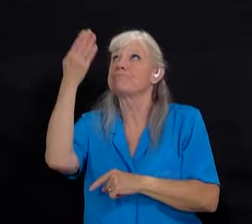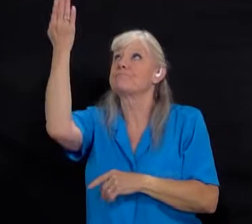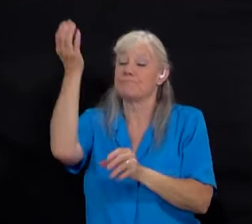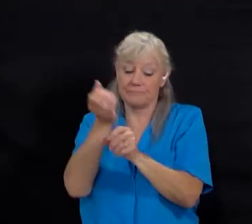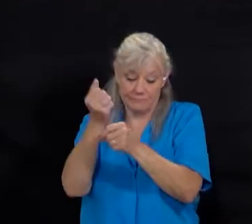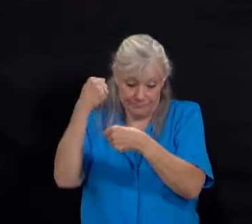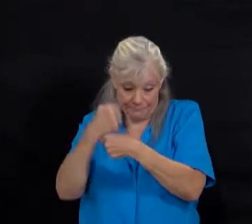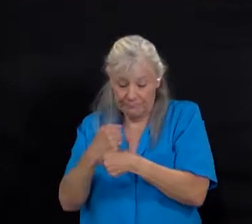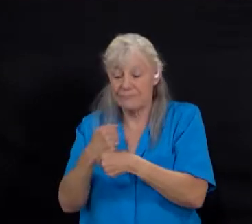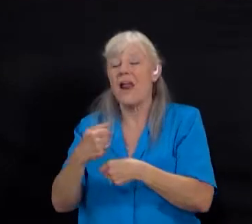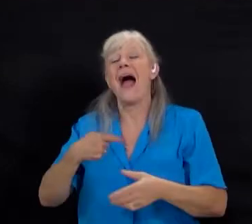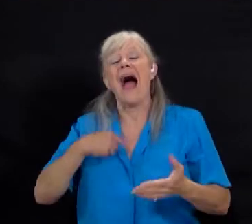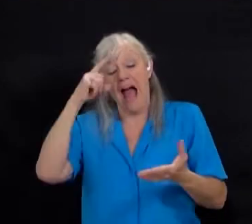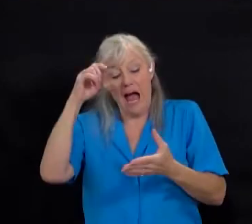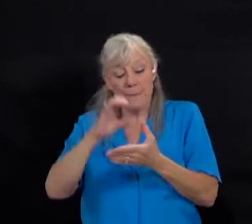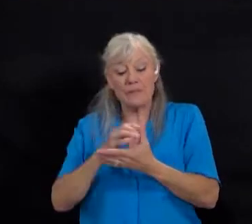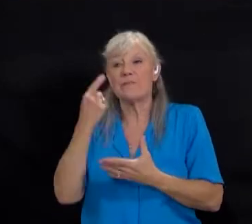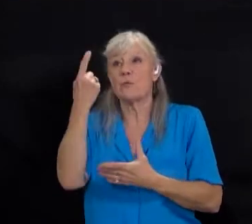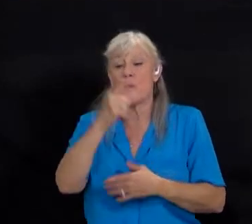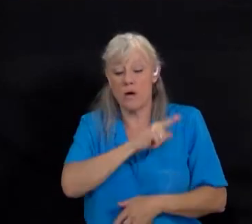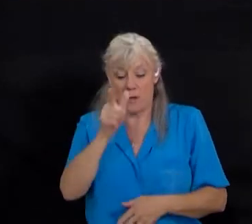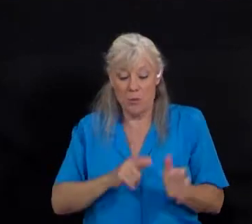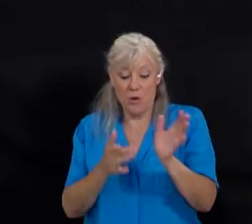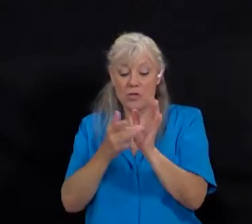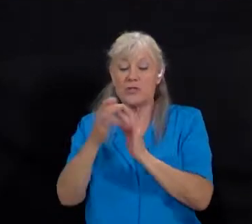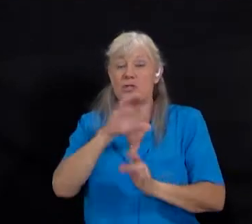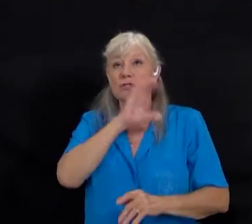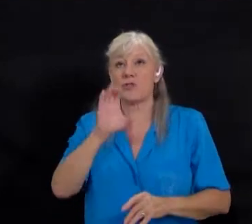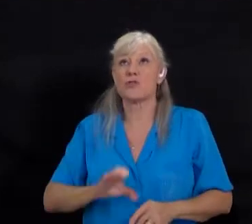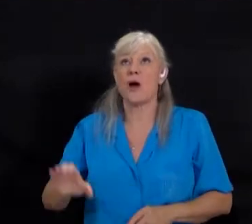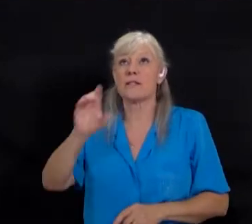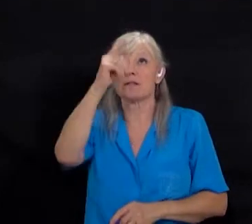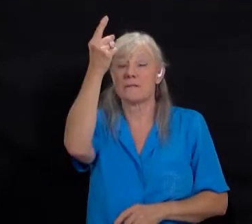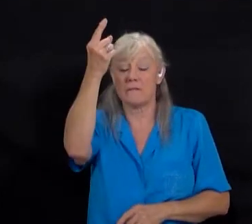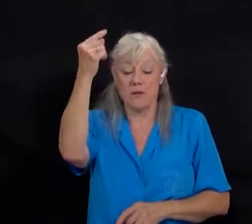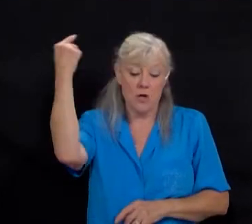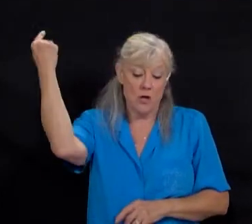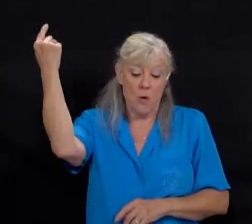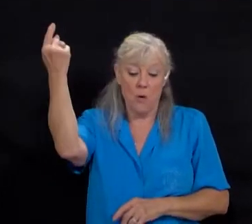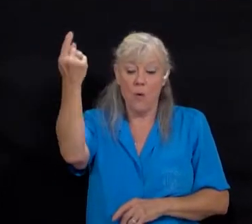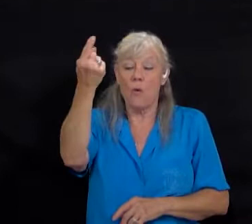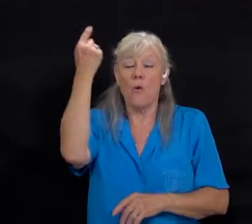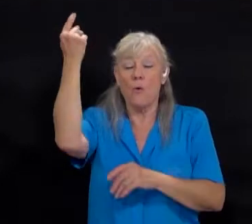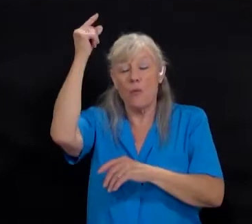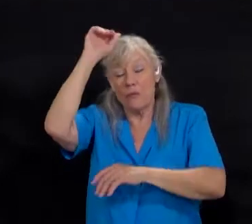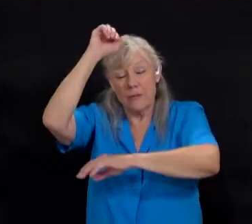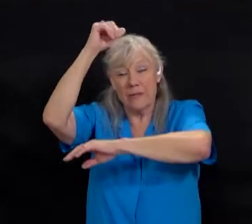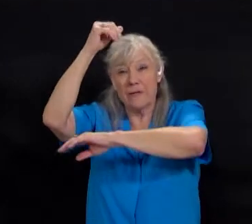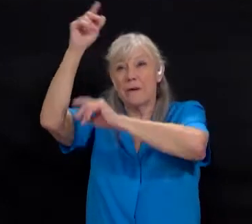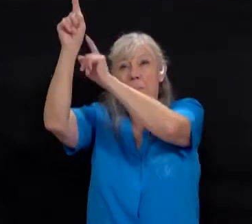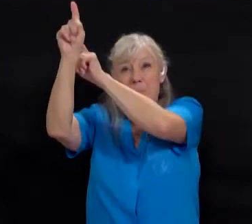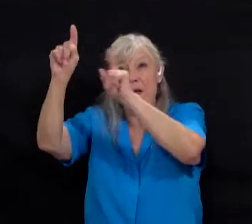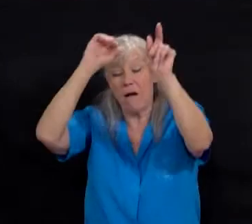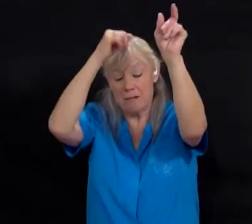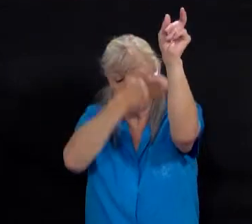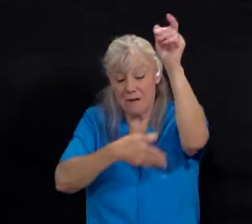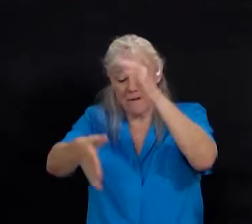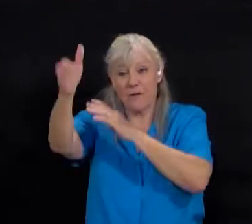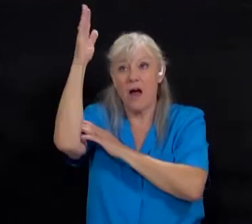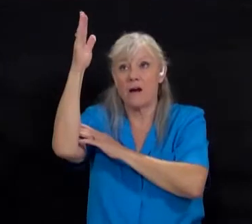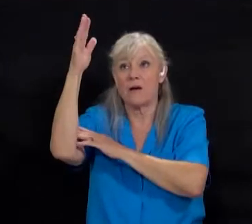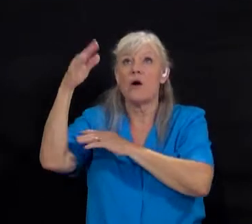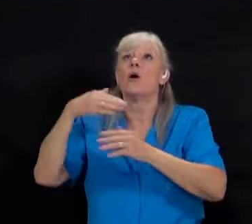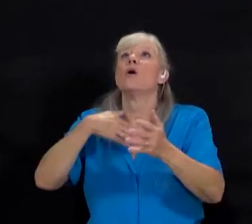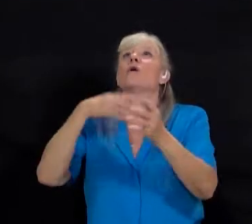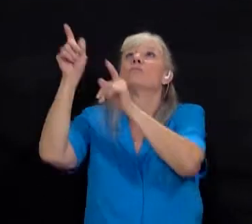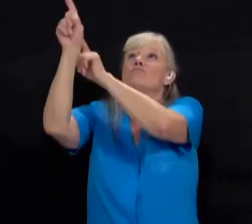and invisible. I believe in one Lord Jesus Christ, the only begotten Son of God, born of the